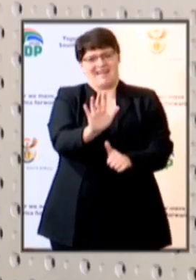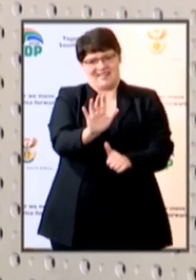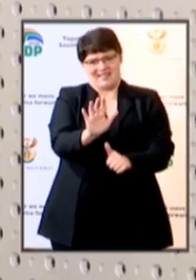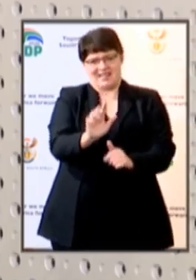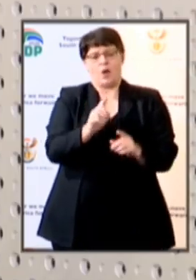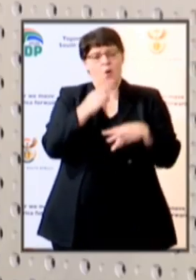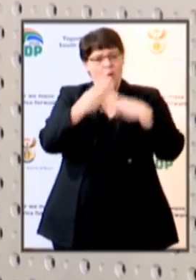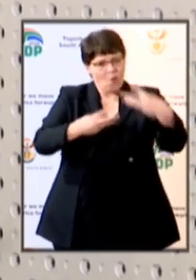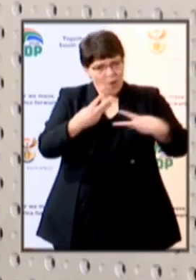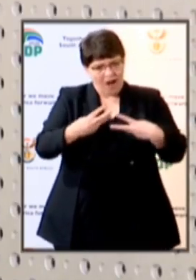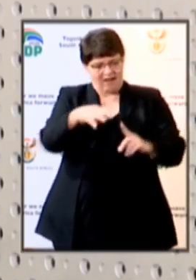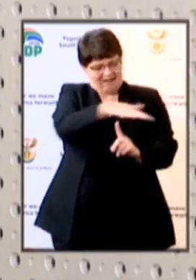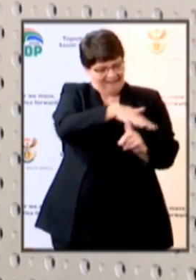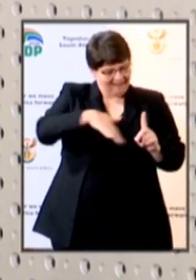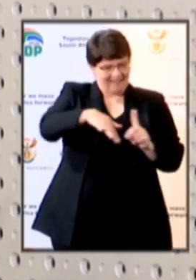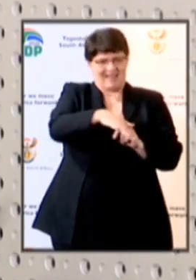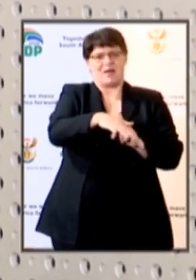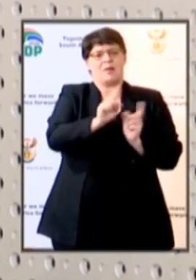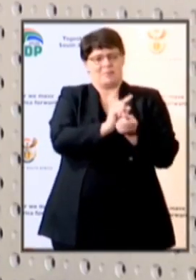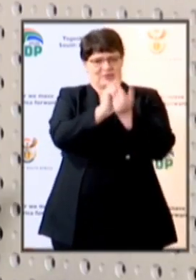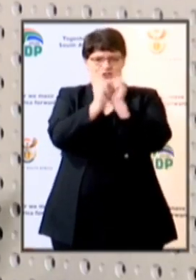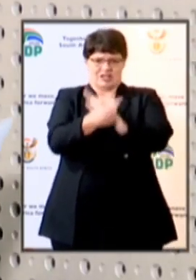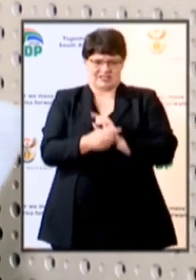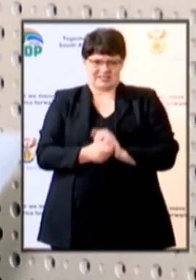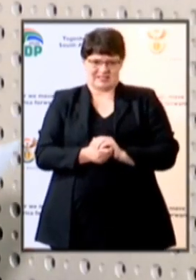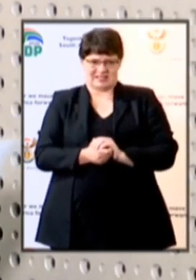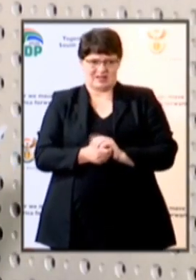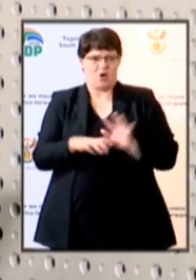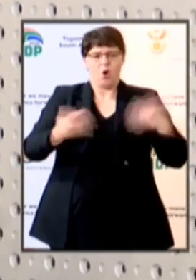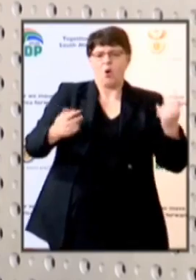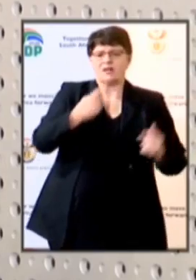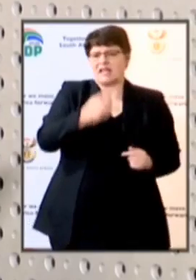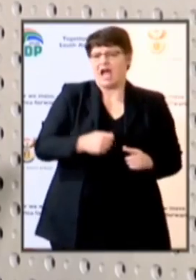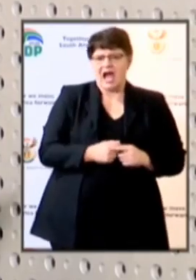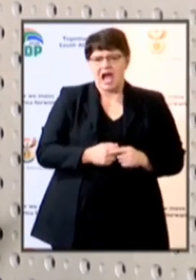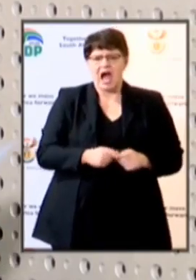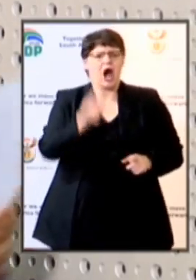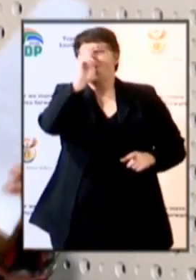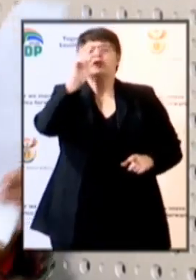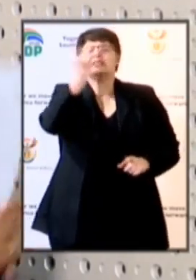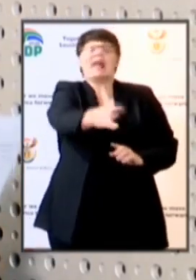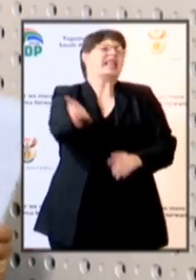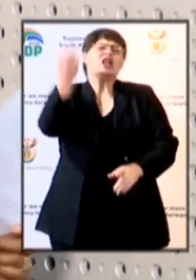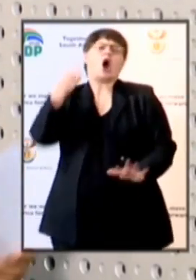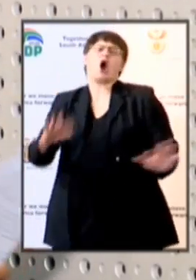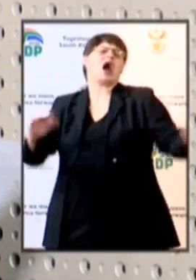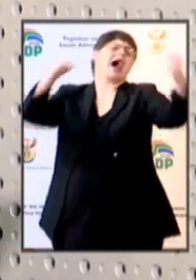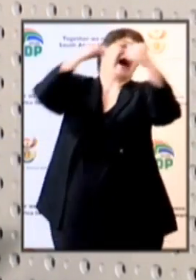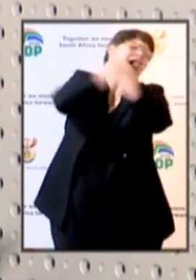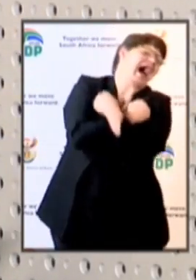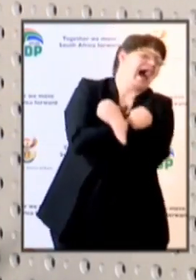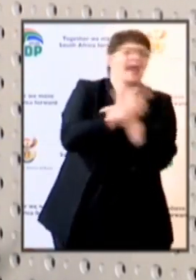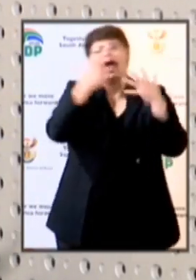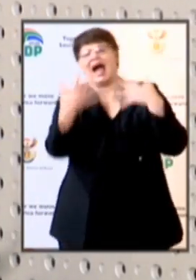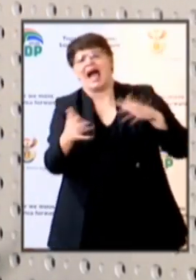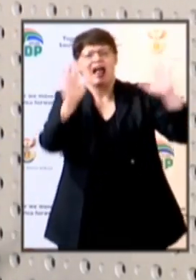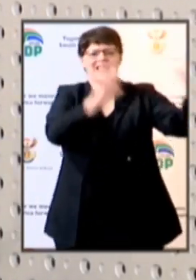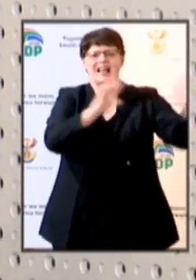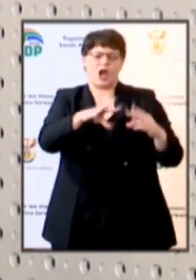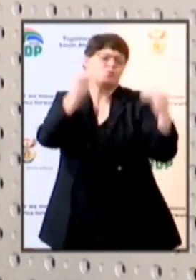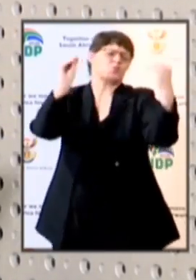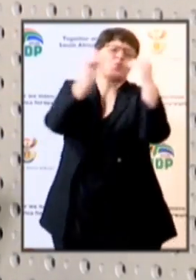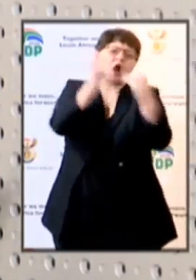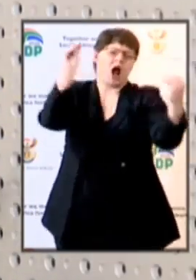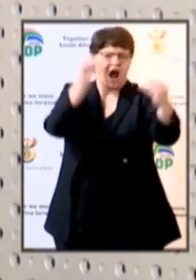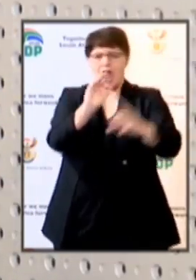of the workplace must also change. Workers can't come and say, oh, I haven't seen you in such a long time. They hug, no.